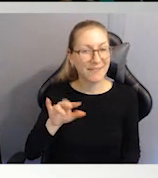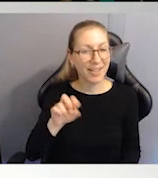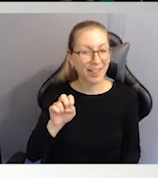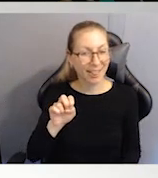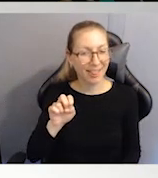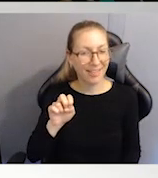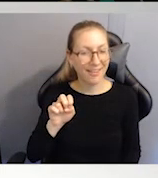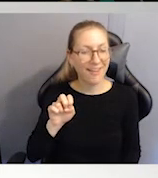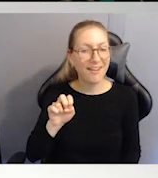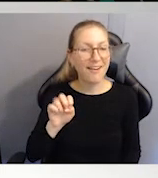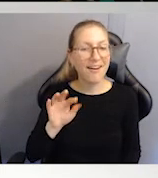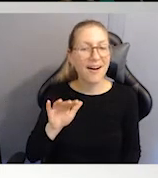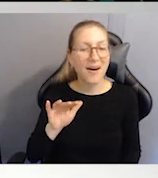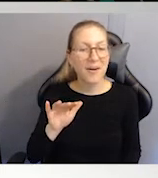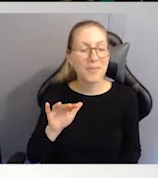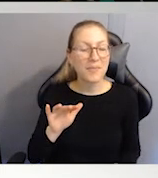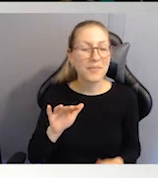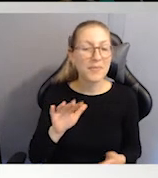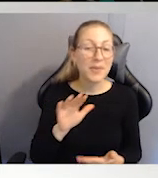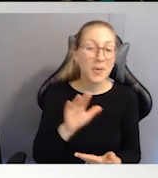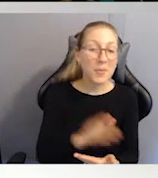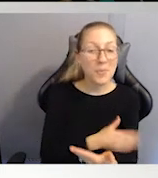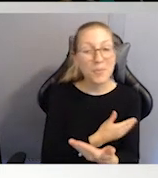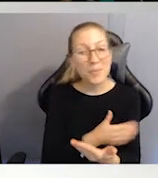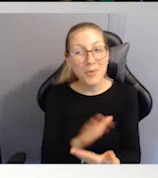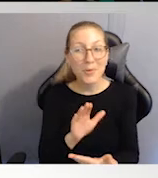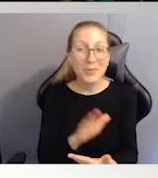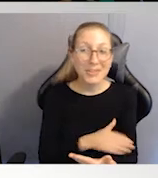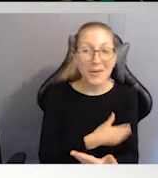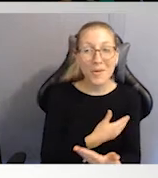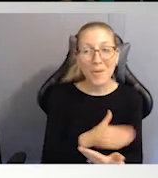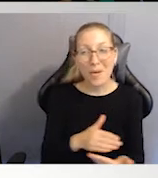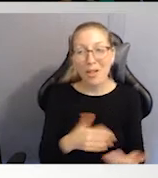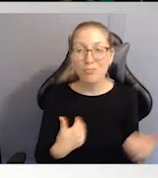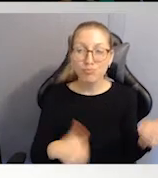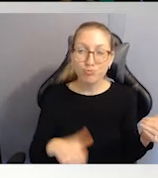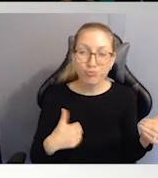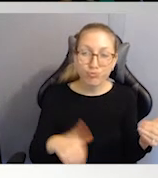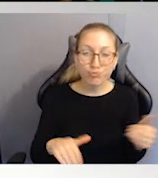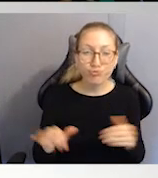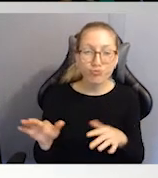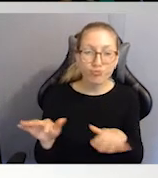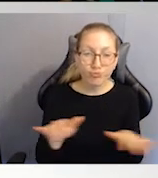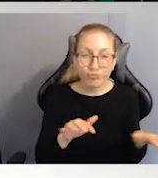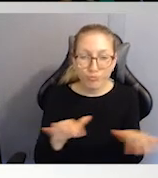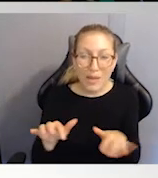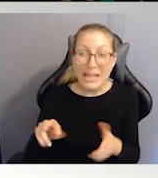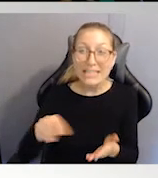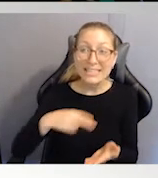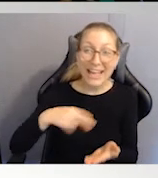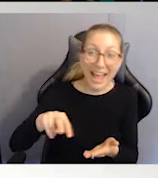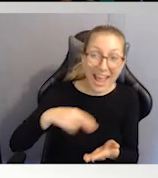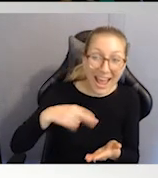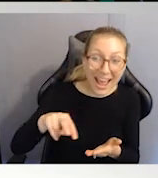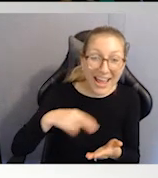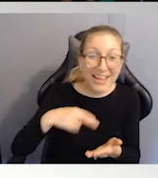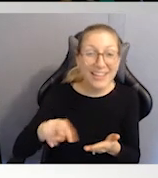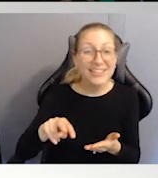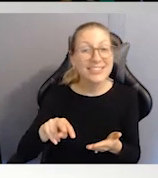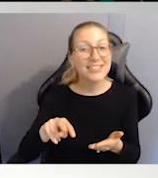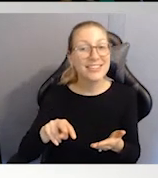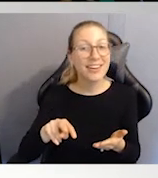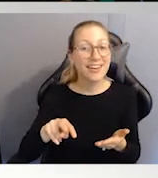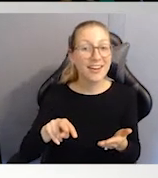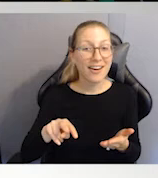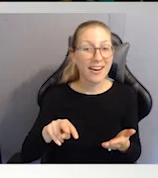There was some musical, instrumental music, dance performances. There